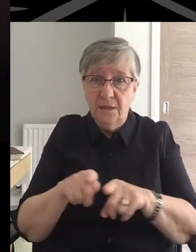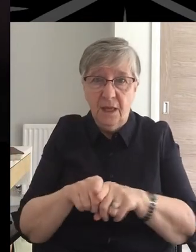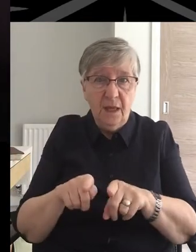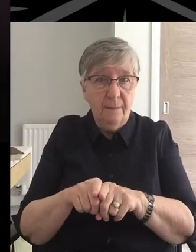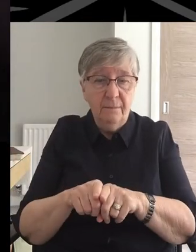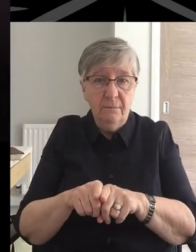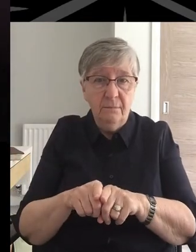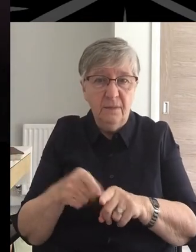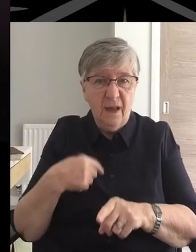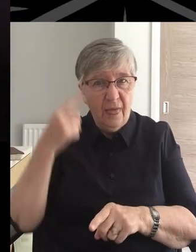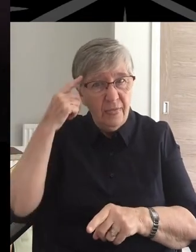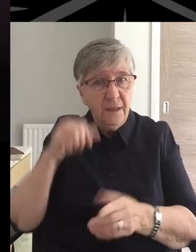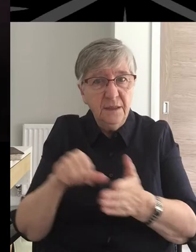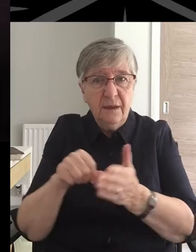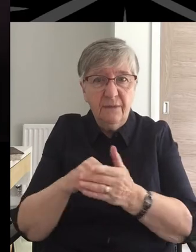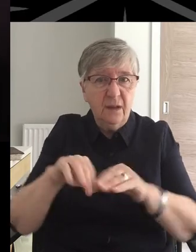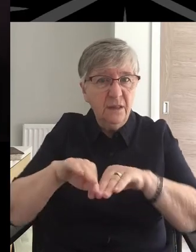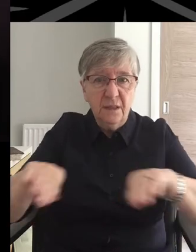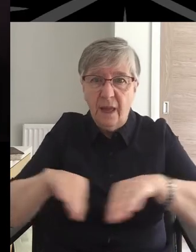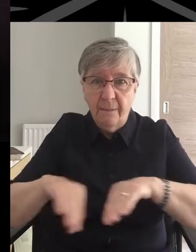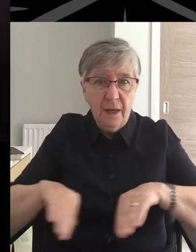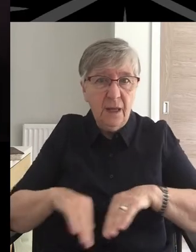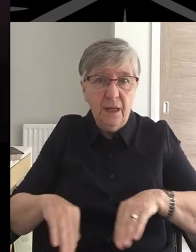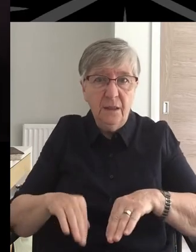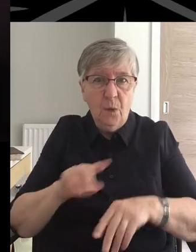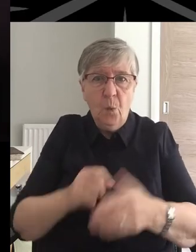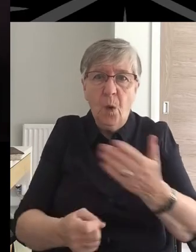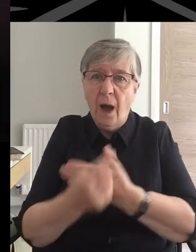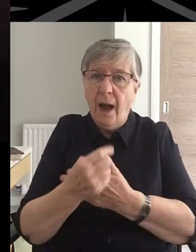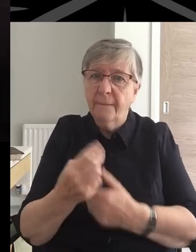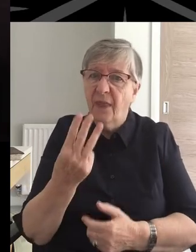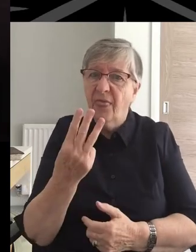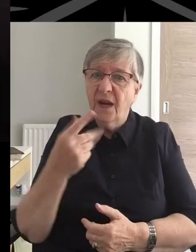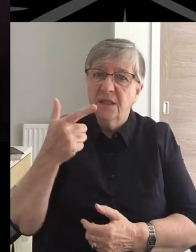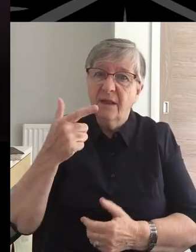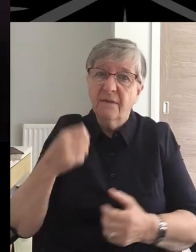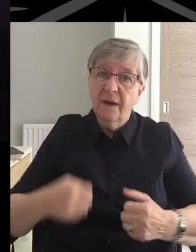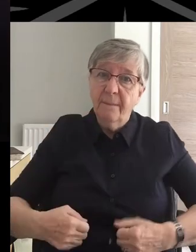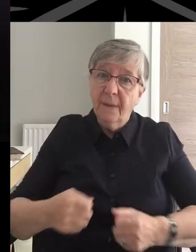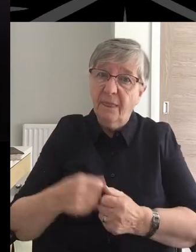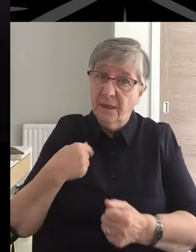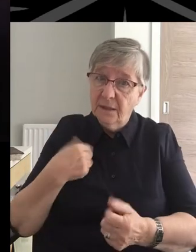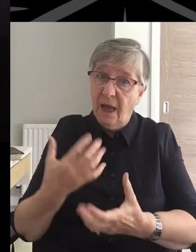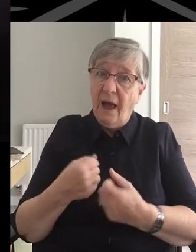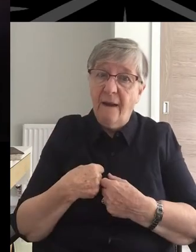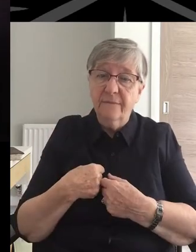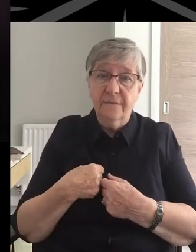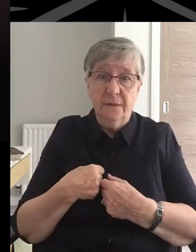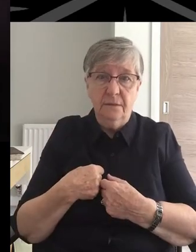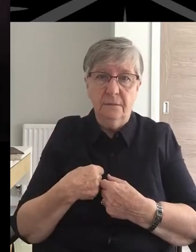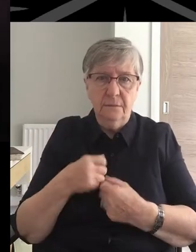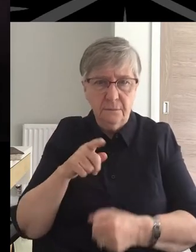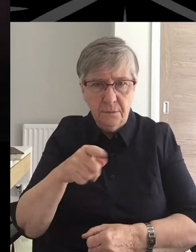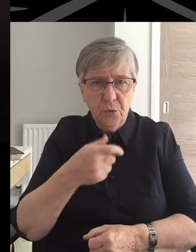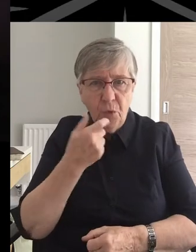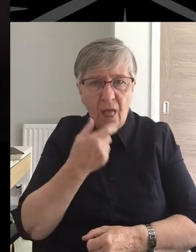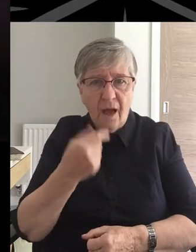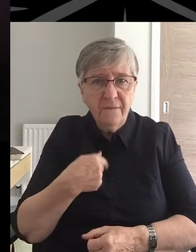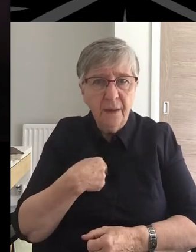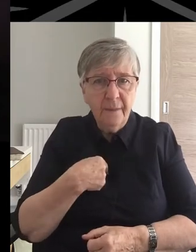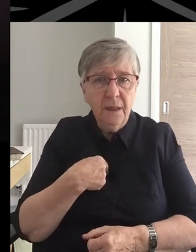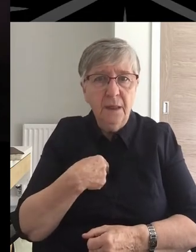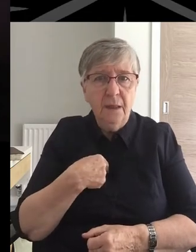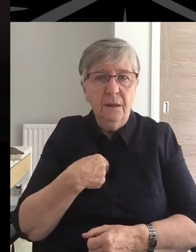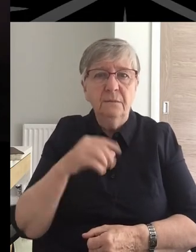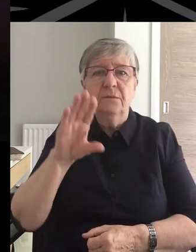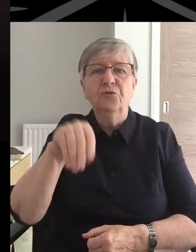I find it difficult to separate out what happened in the 37 birthdays up until now. I can hear you